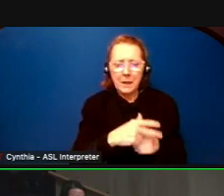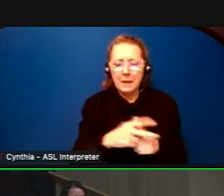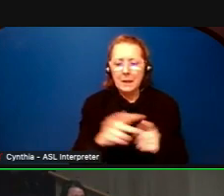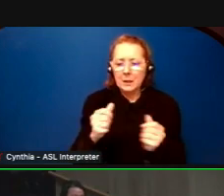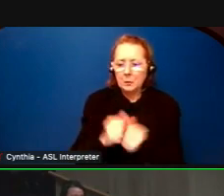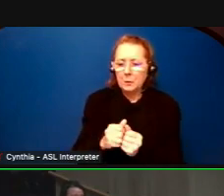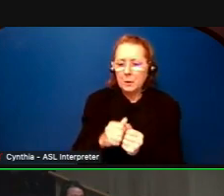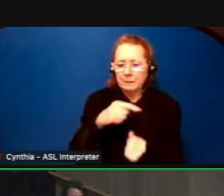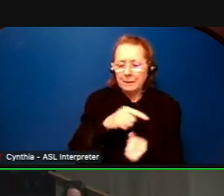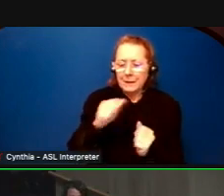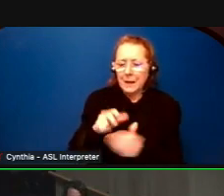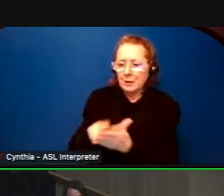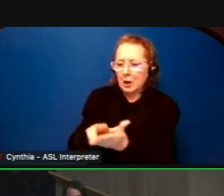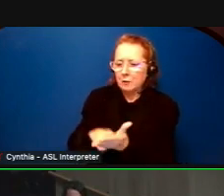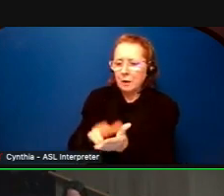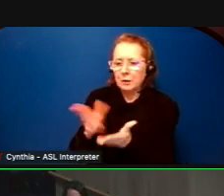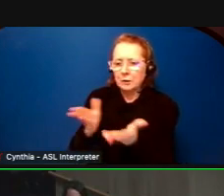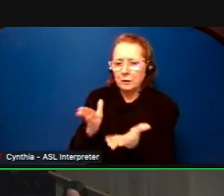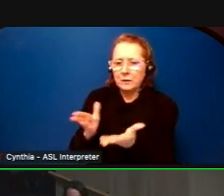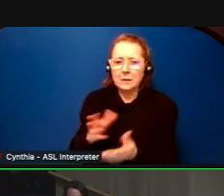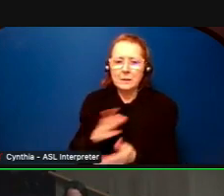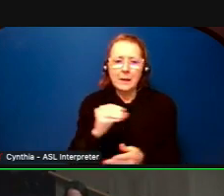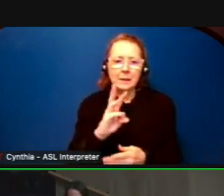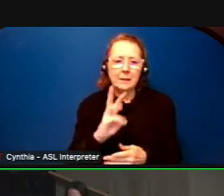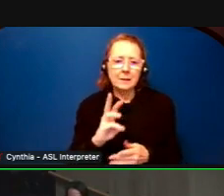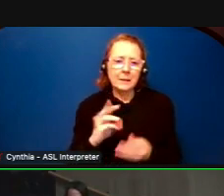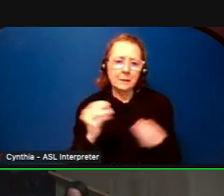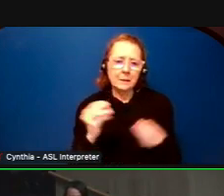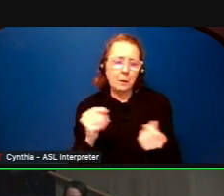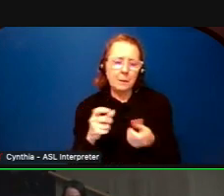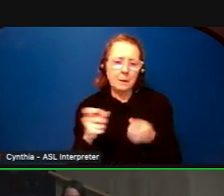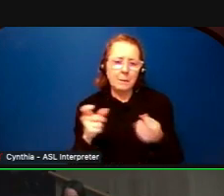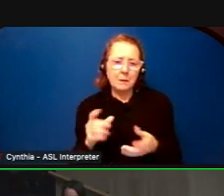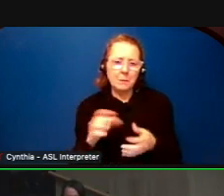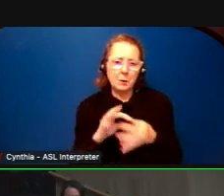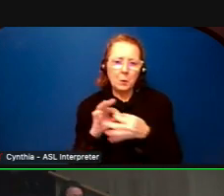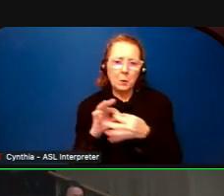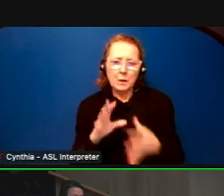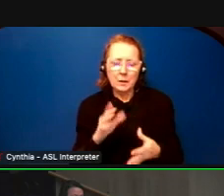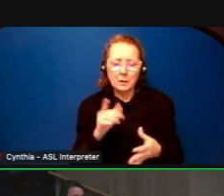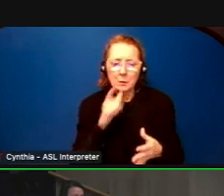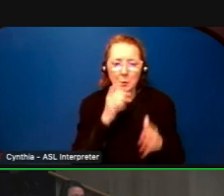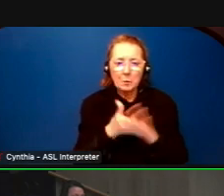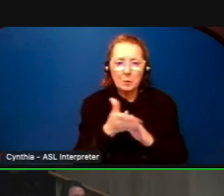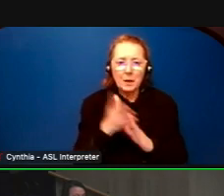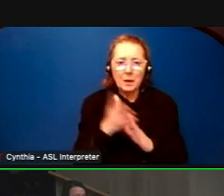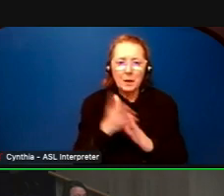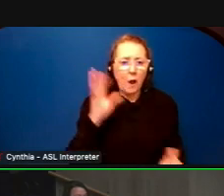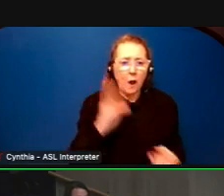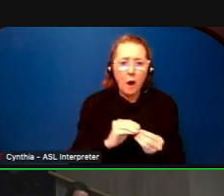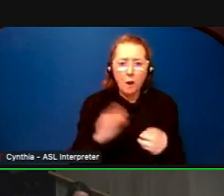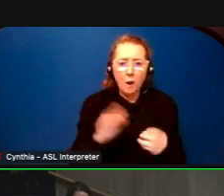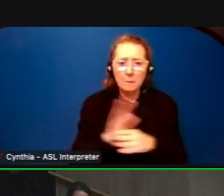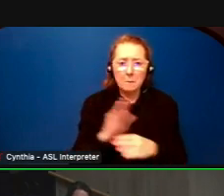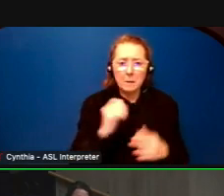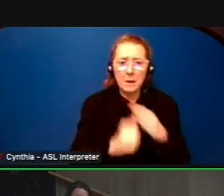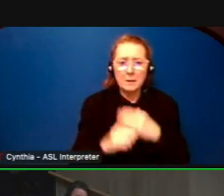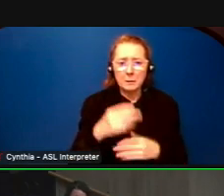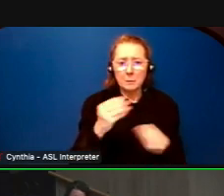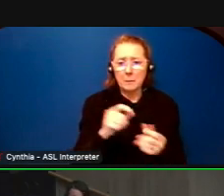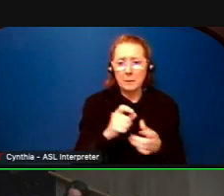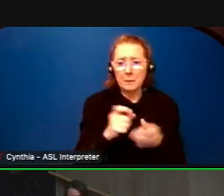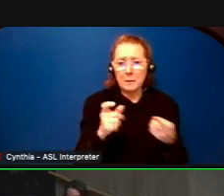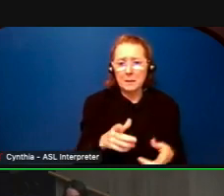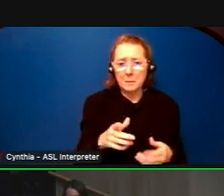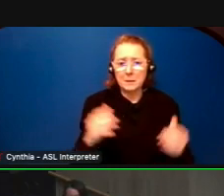services, and six property management coordinators that are running that entire portfolio. And then of course our front